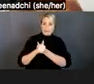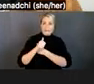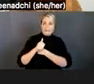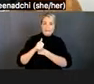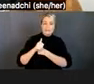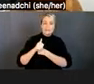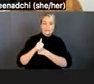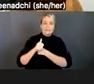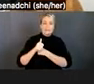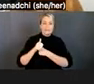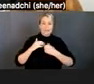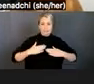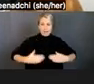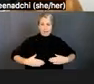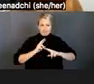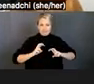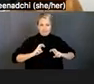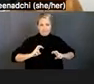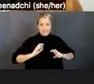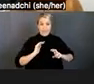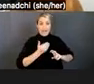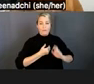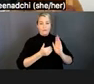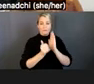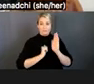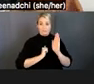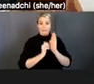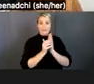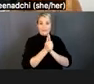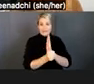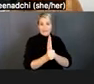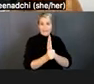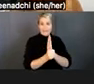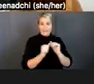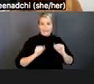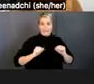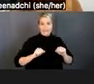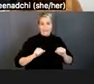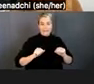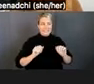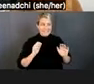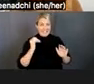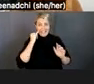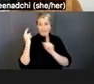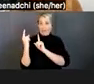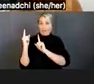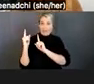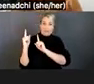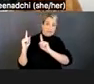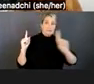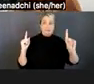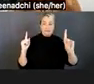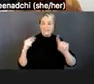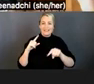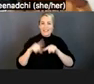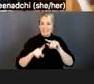is assessing our skills and capacity, and it says, I cannot get you away from the situation. There is